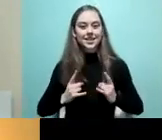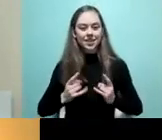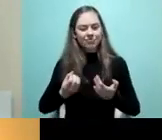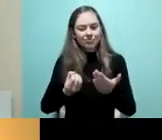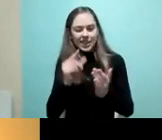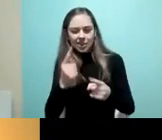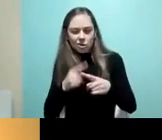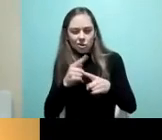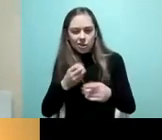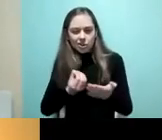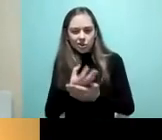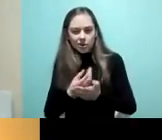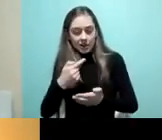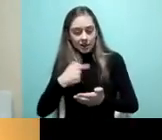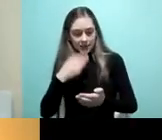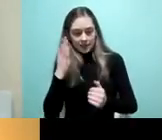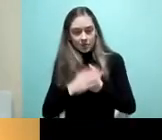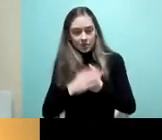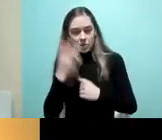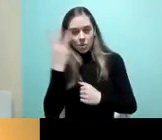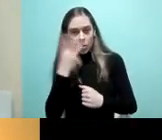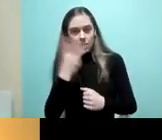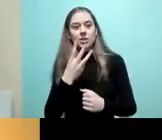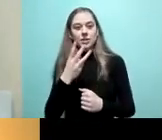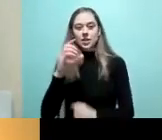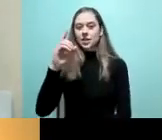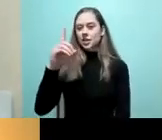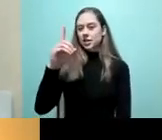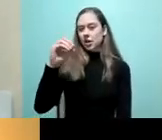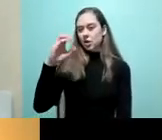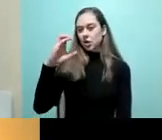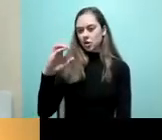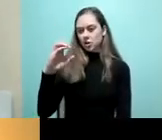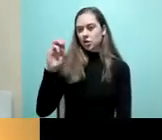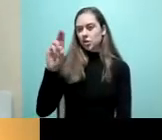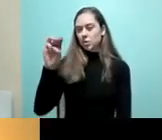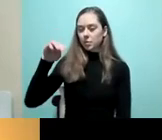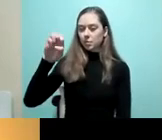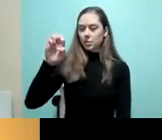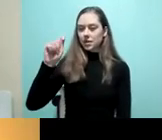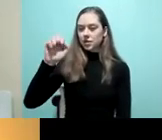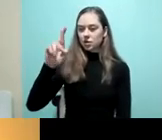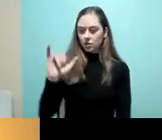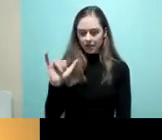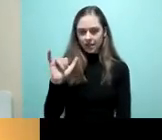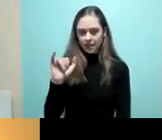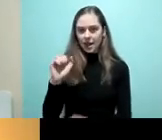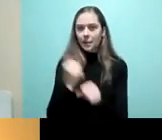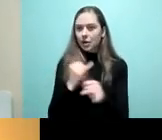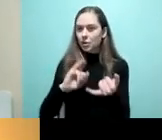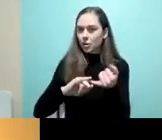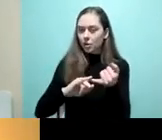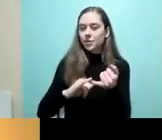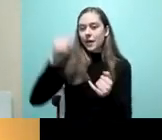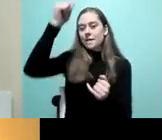watching the documentary on Michelle Obama, I think it was called Becoming or something like